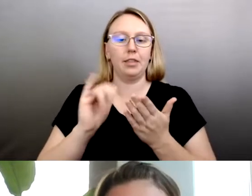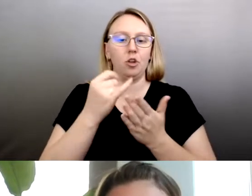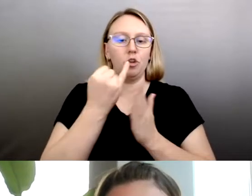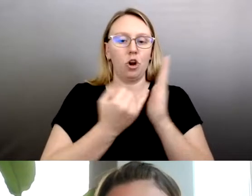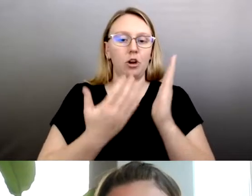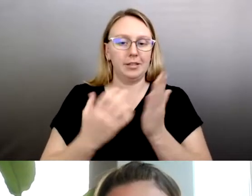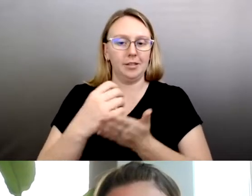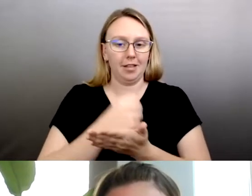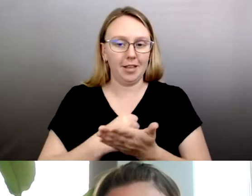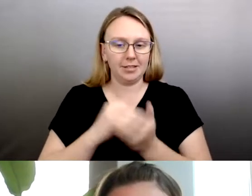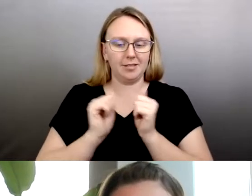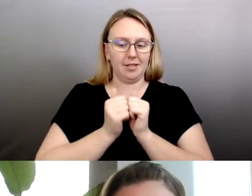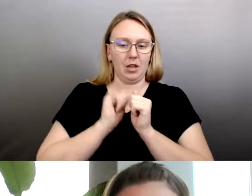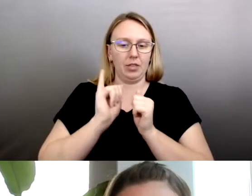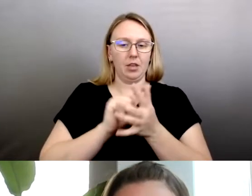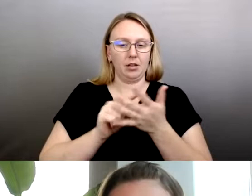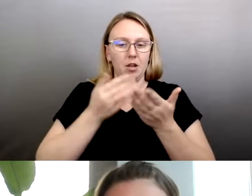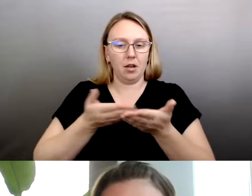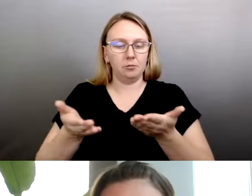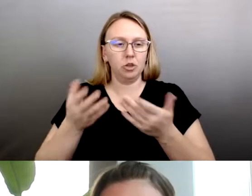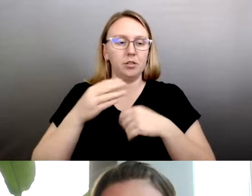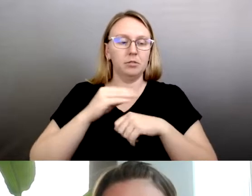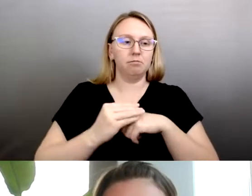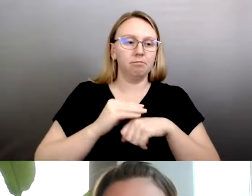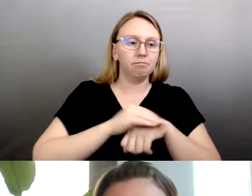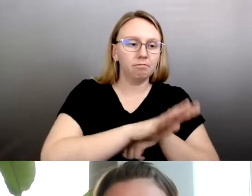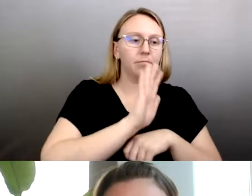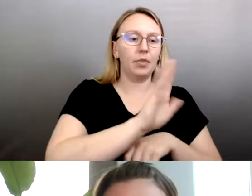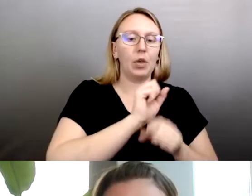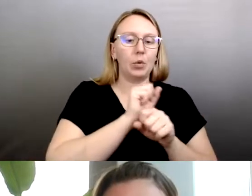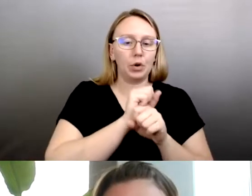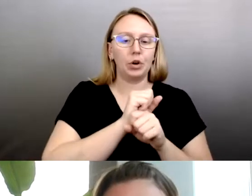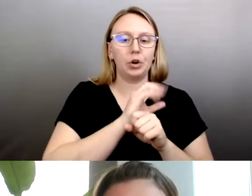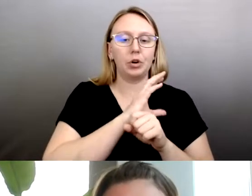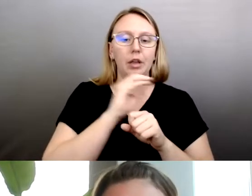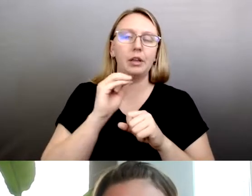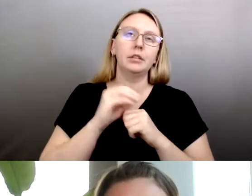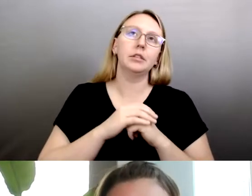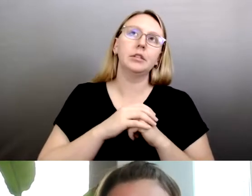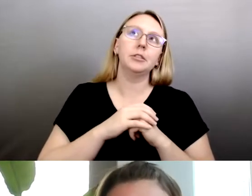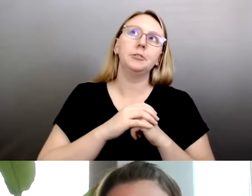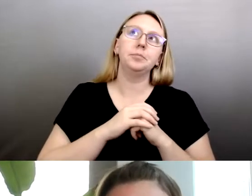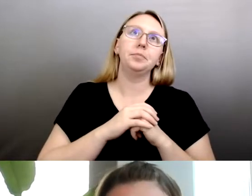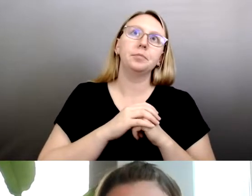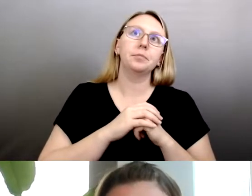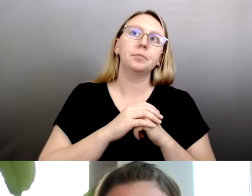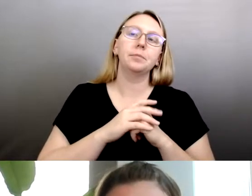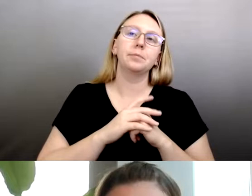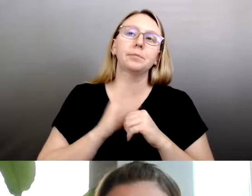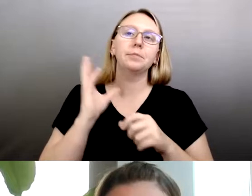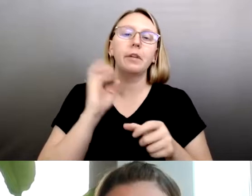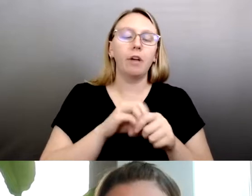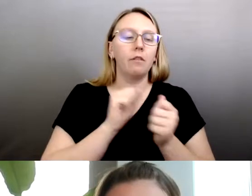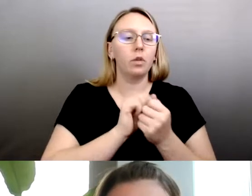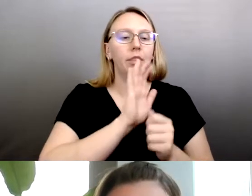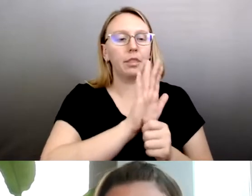and how those objects inform their work and play a role in sort of their own research that